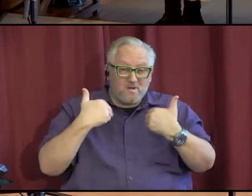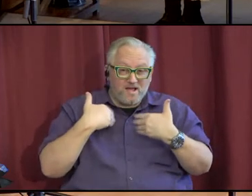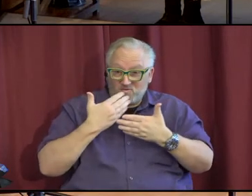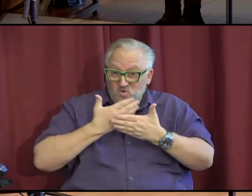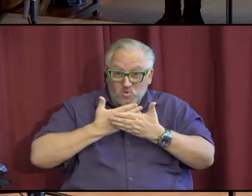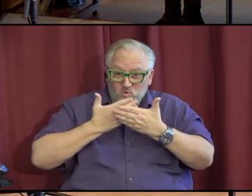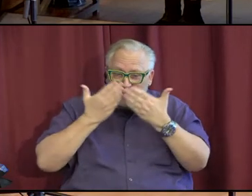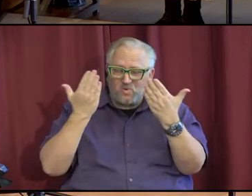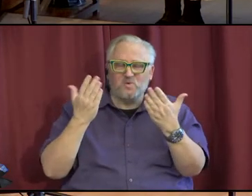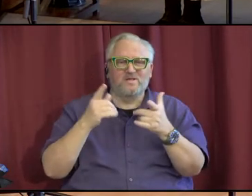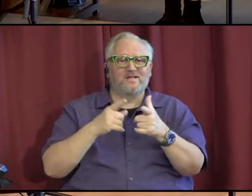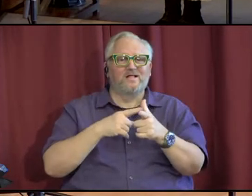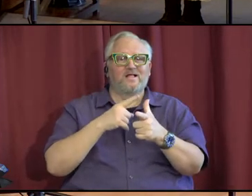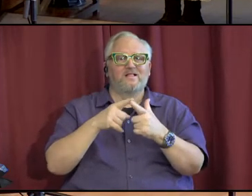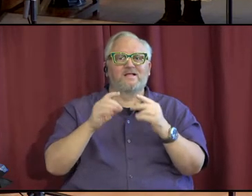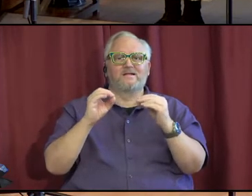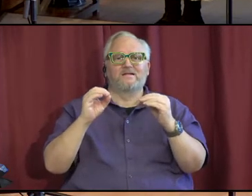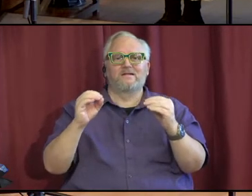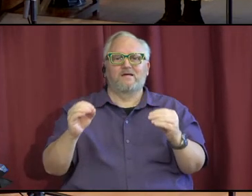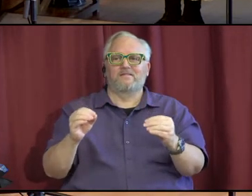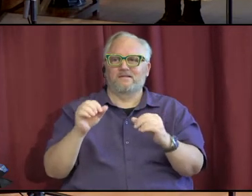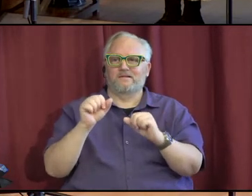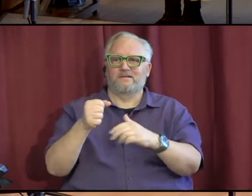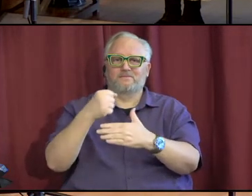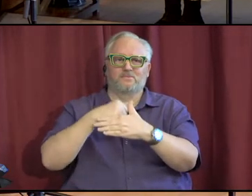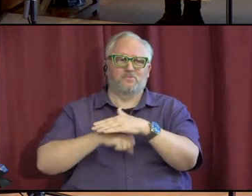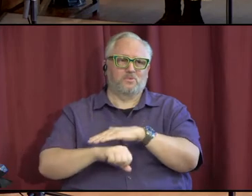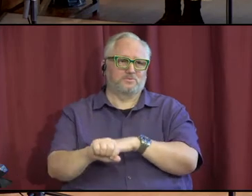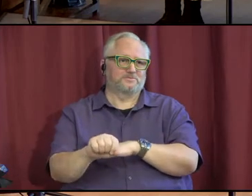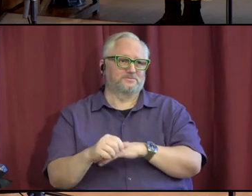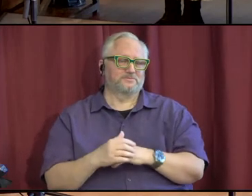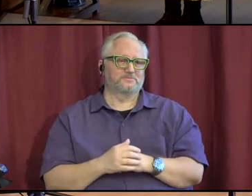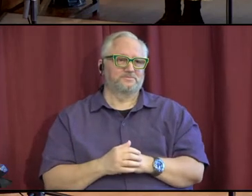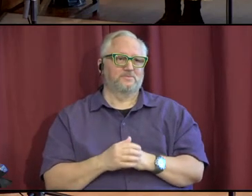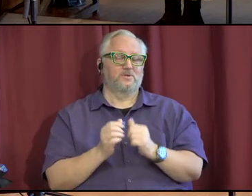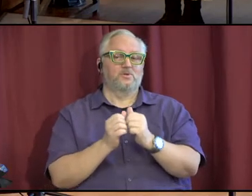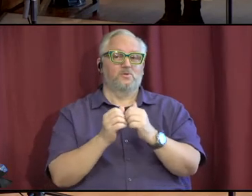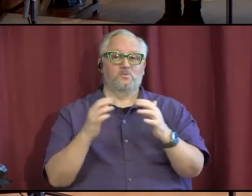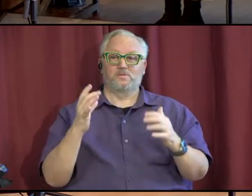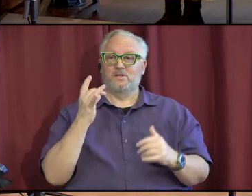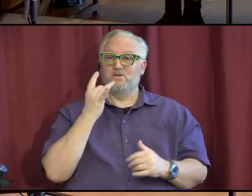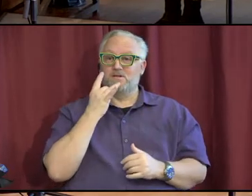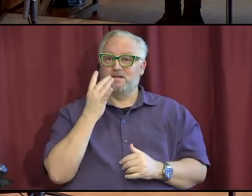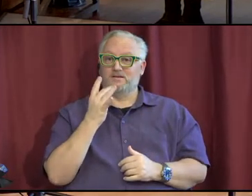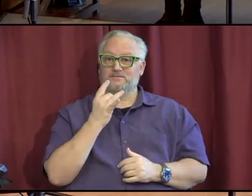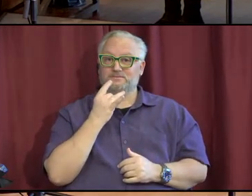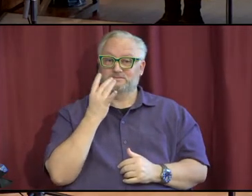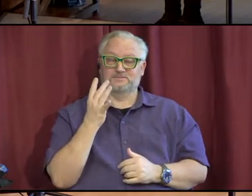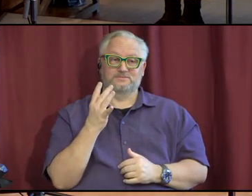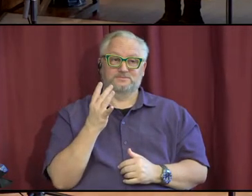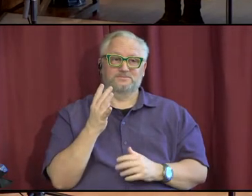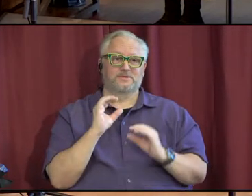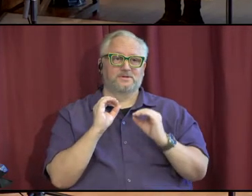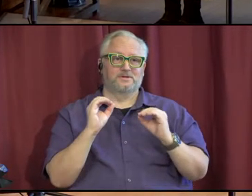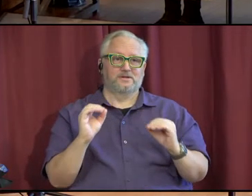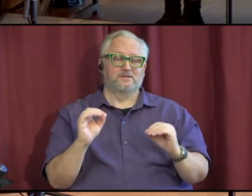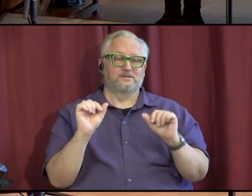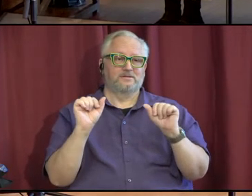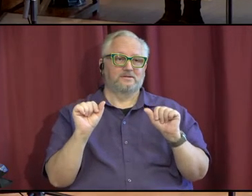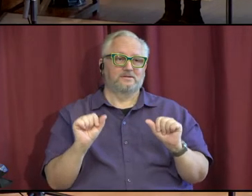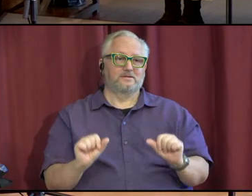nothing comes to birth. And without light, nothing